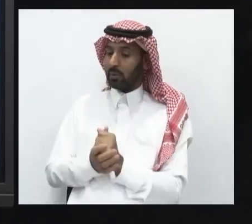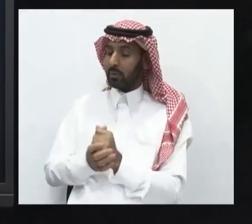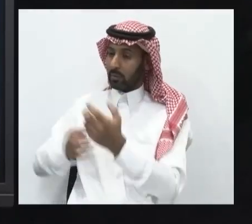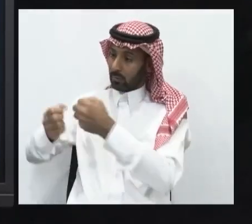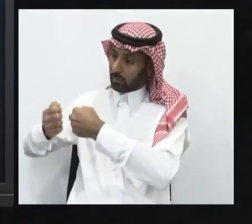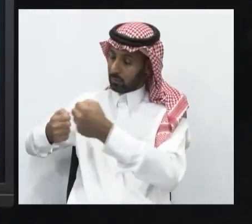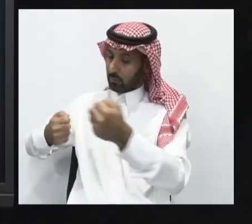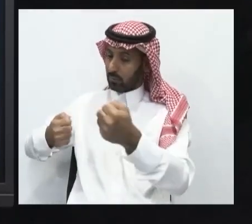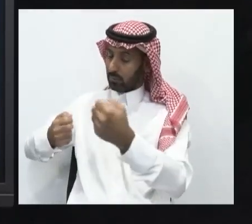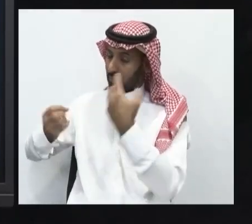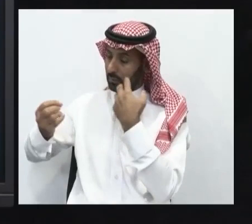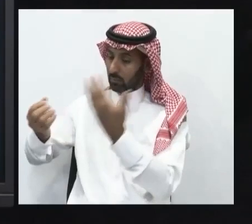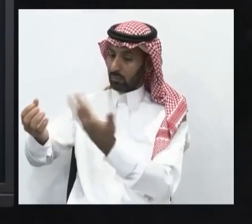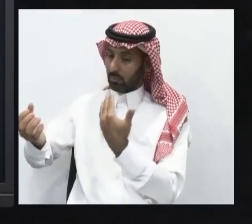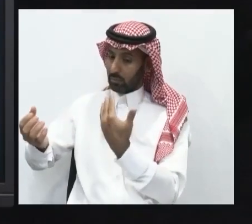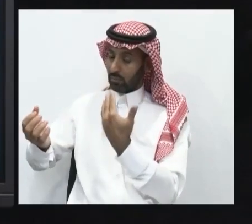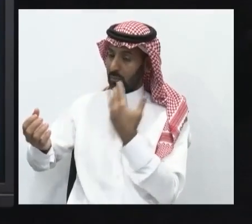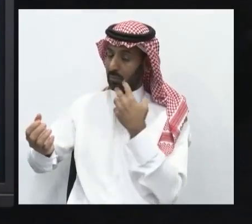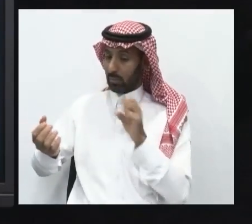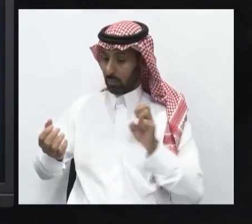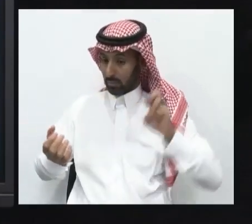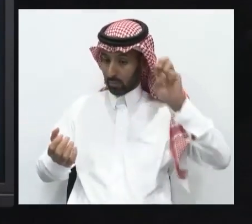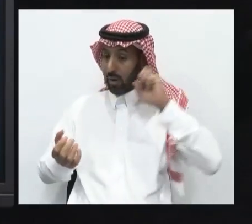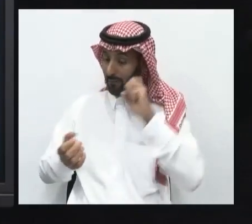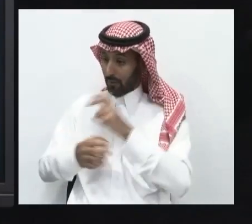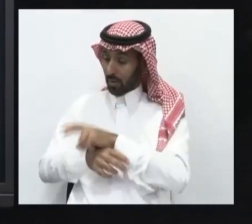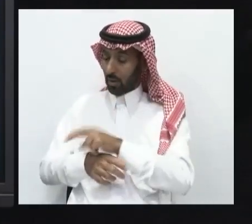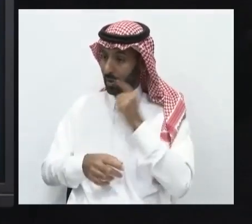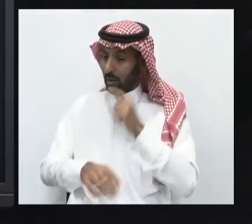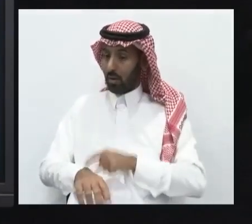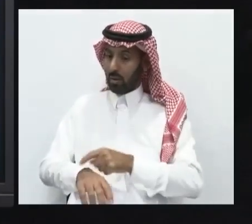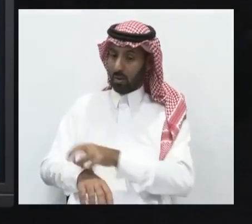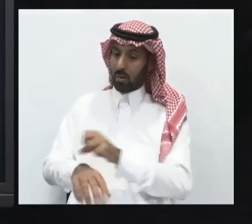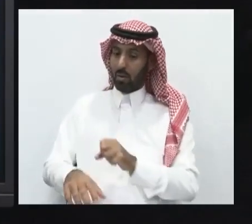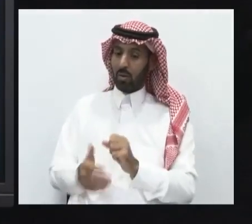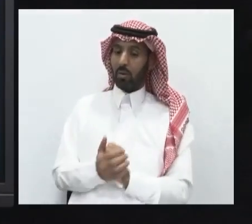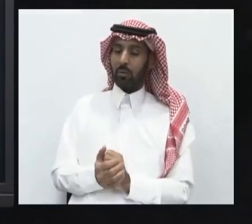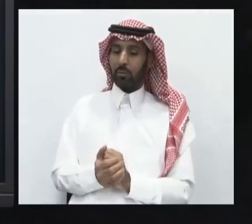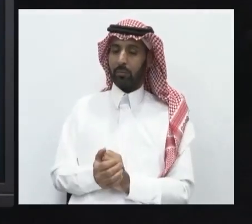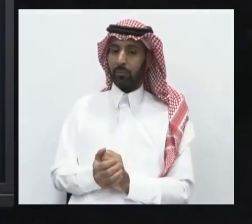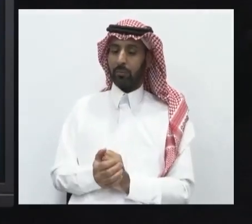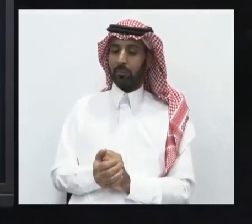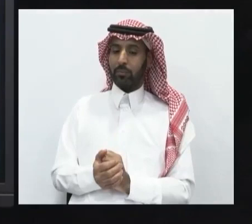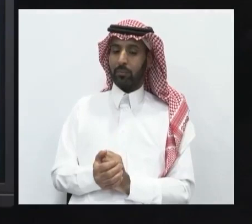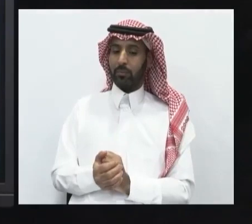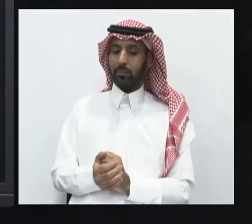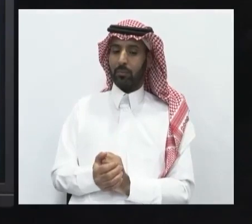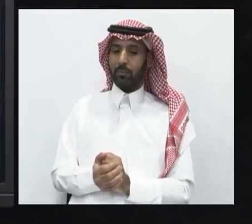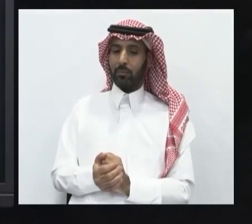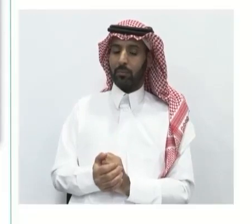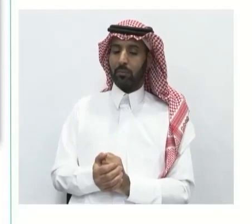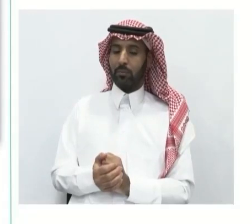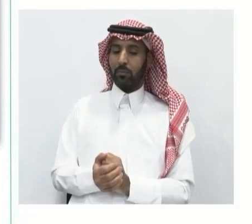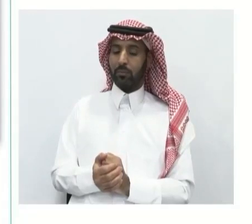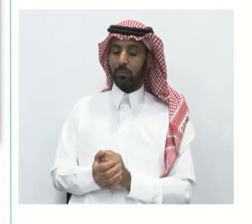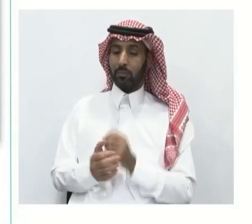Jones, do you have an insurance in your jewelry? He said, yes. So here, this